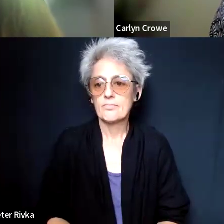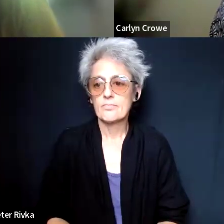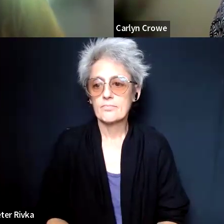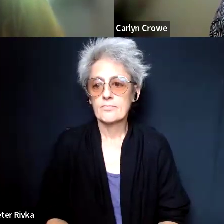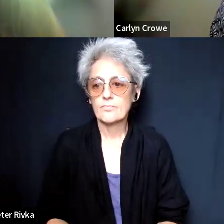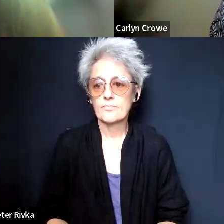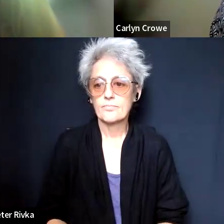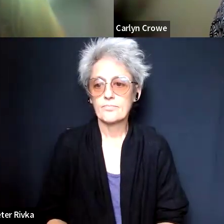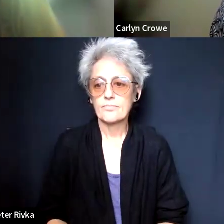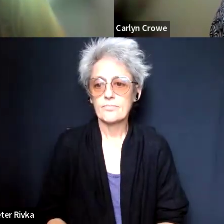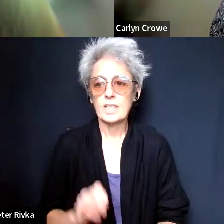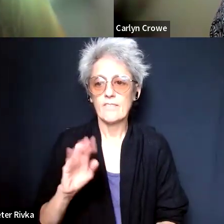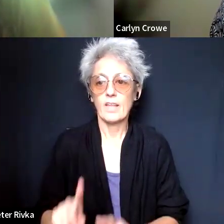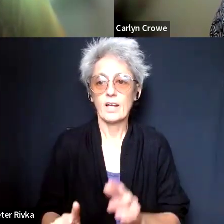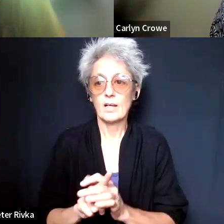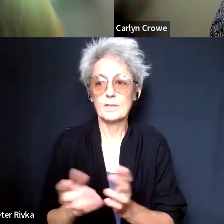if that comes up again, we'll let you know.